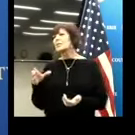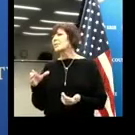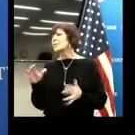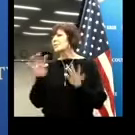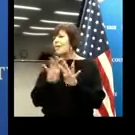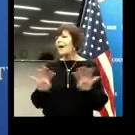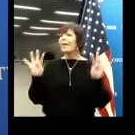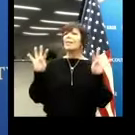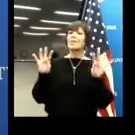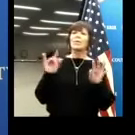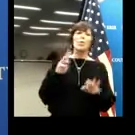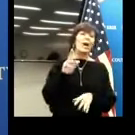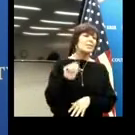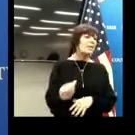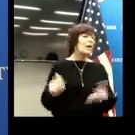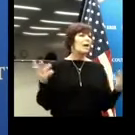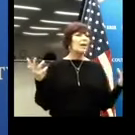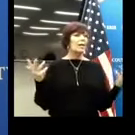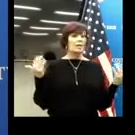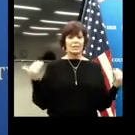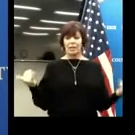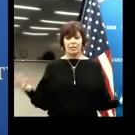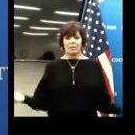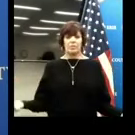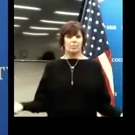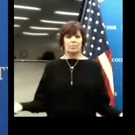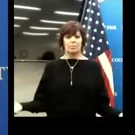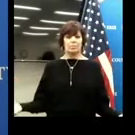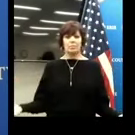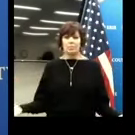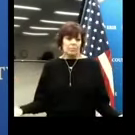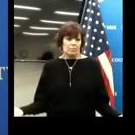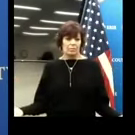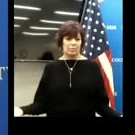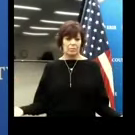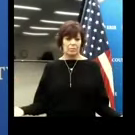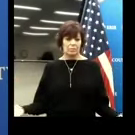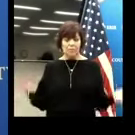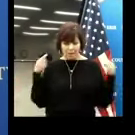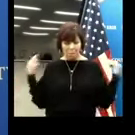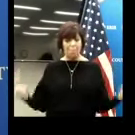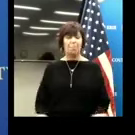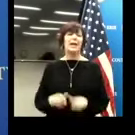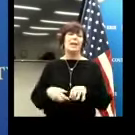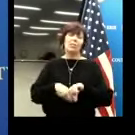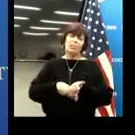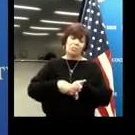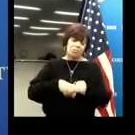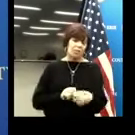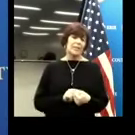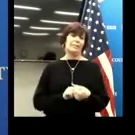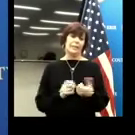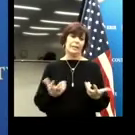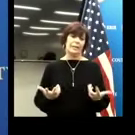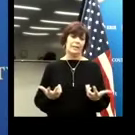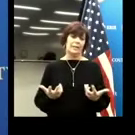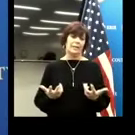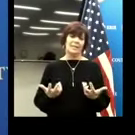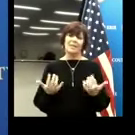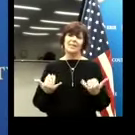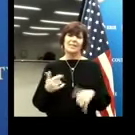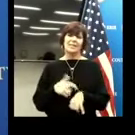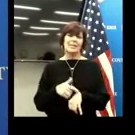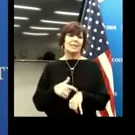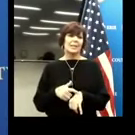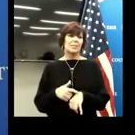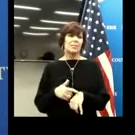or Kwanzaa. And now their families are going to be in immense pain as they've lost a loved one at a period when